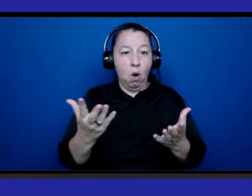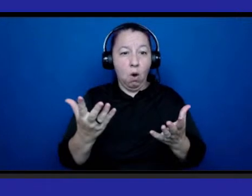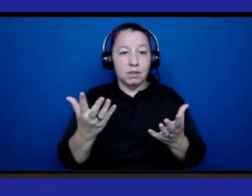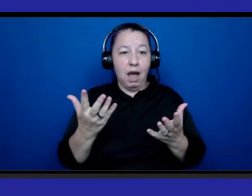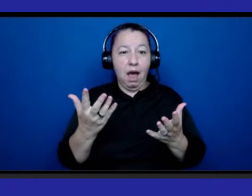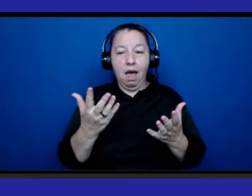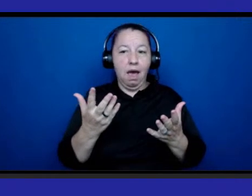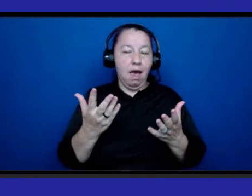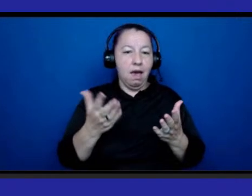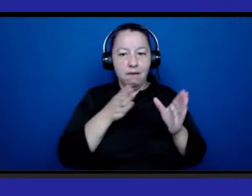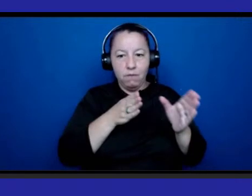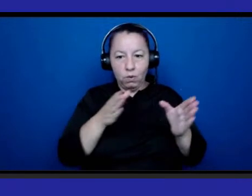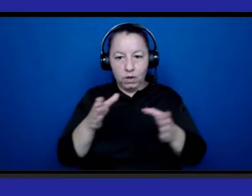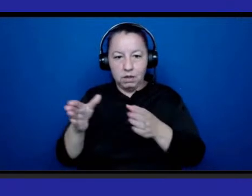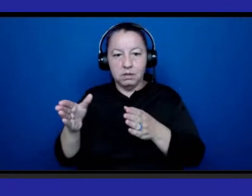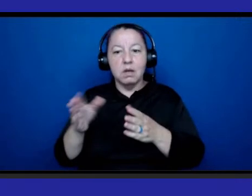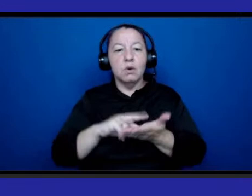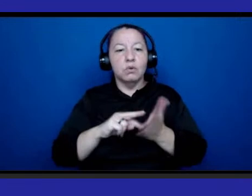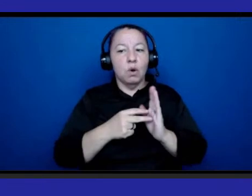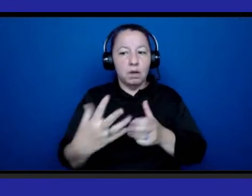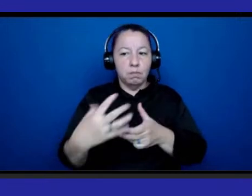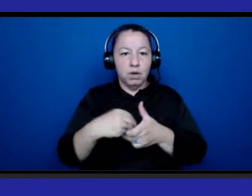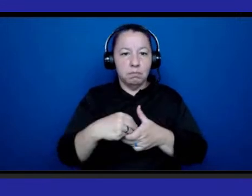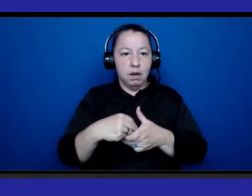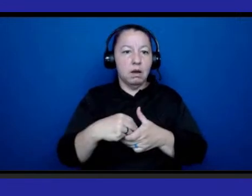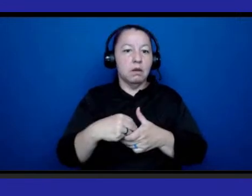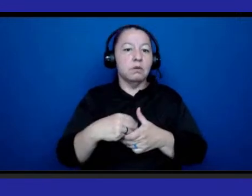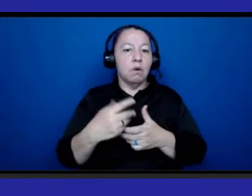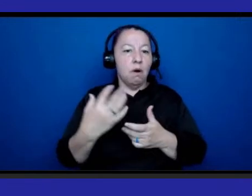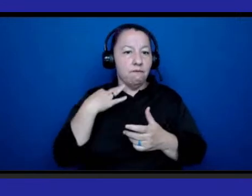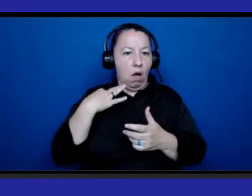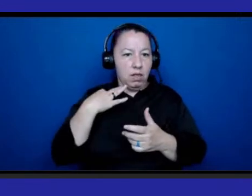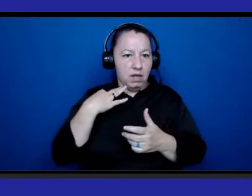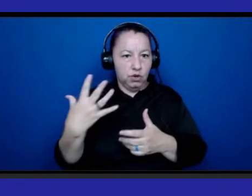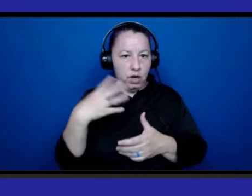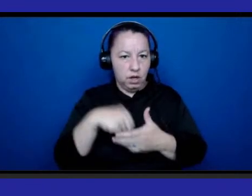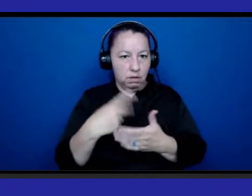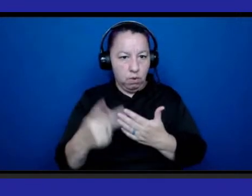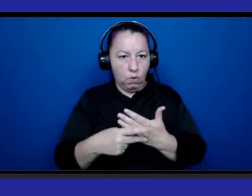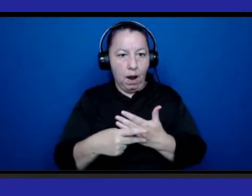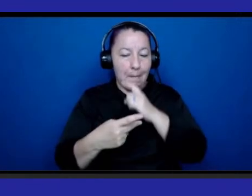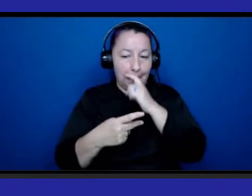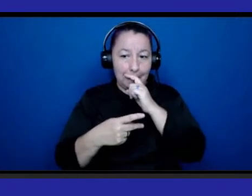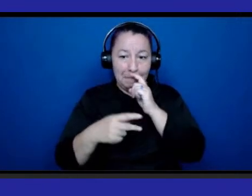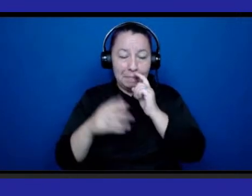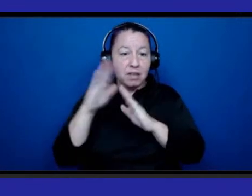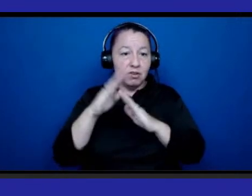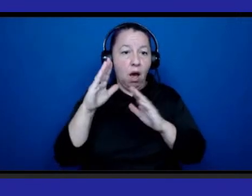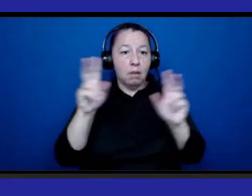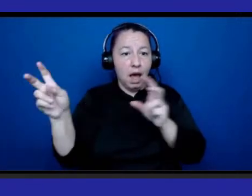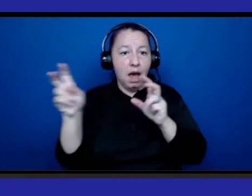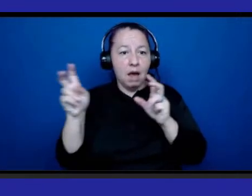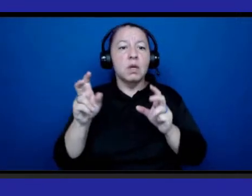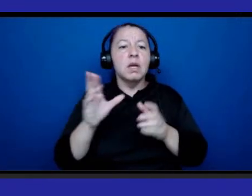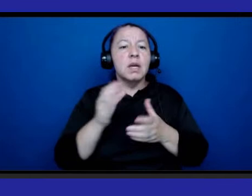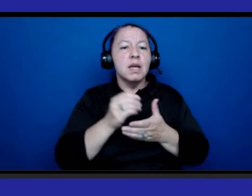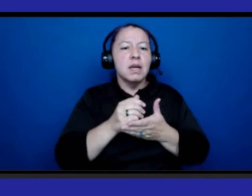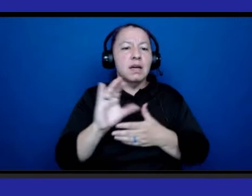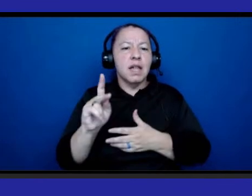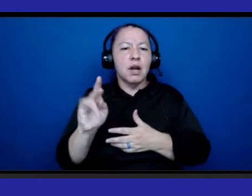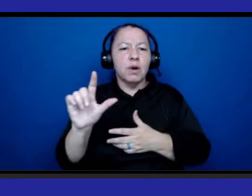participants participate on a volunteer basis. The top titles across the system were clerical associates,